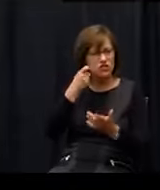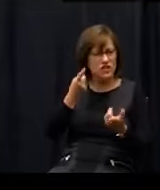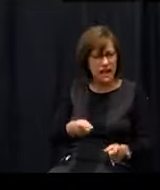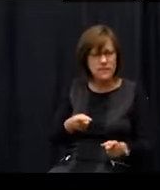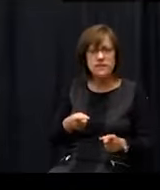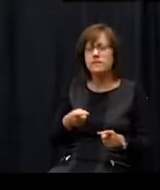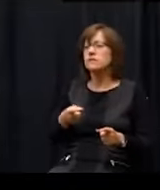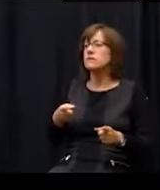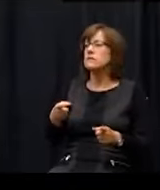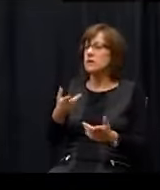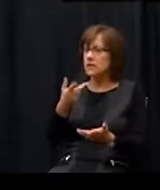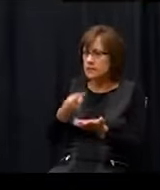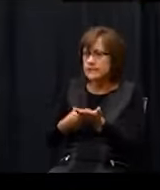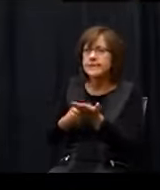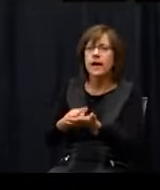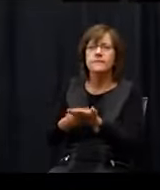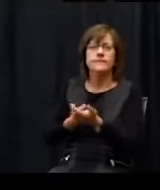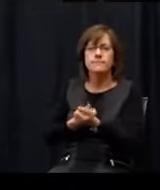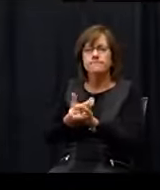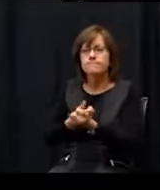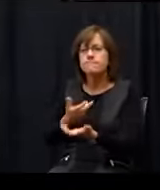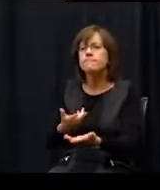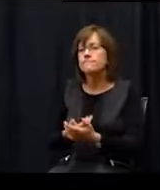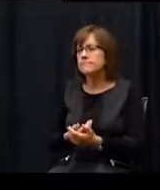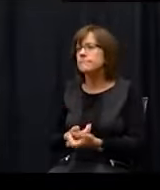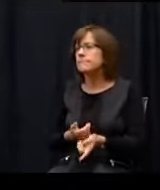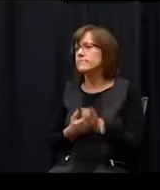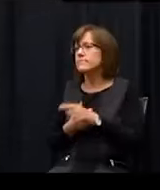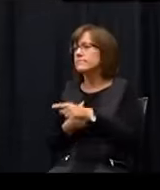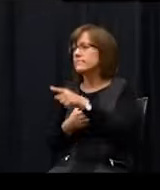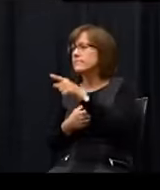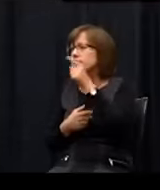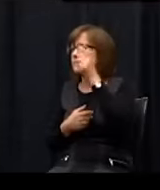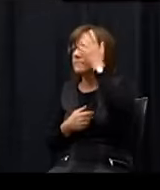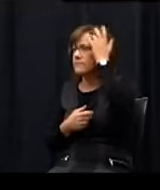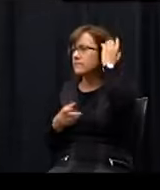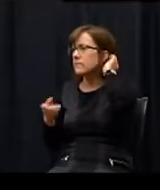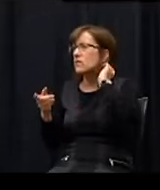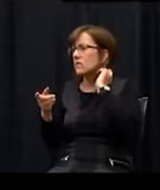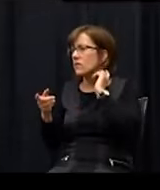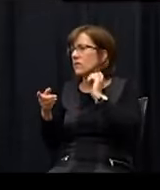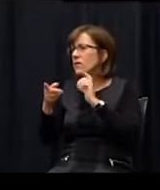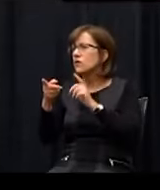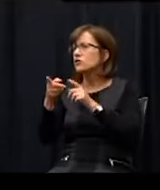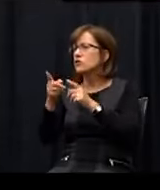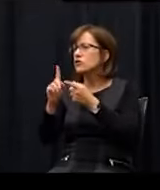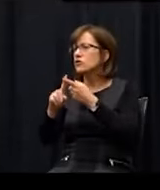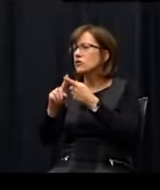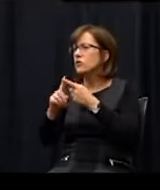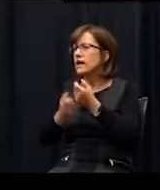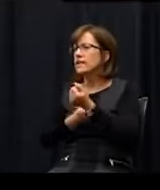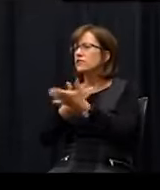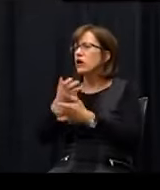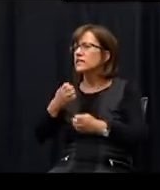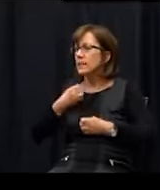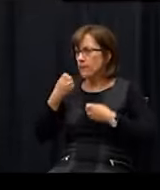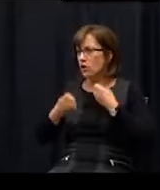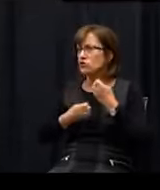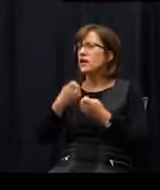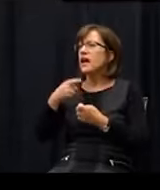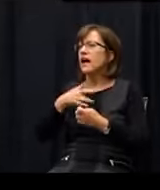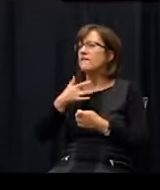Wow. I was just gonna agree with the same thing, like, to express the emotion, I feel like they